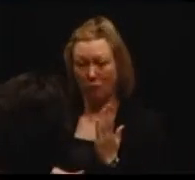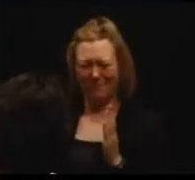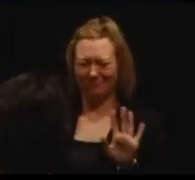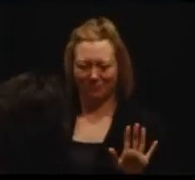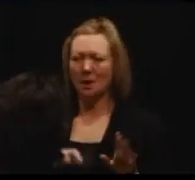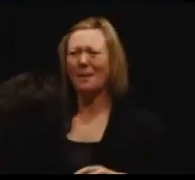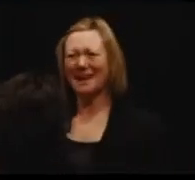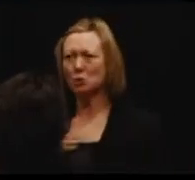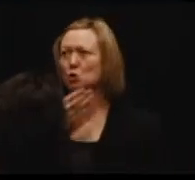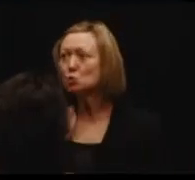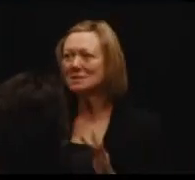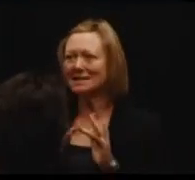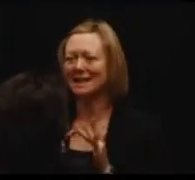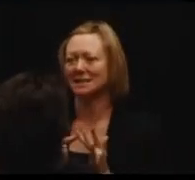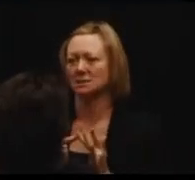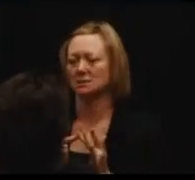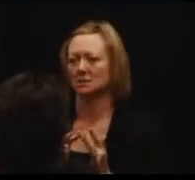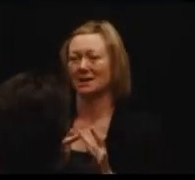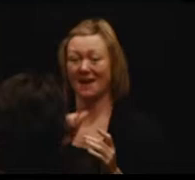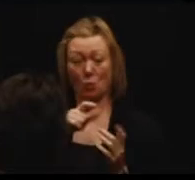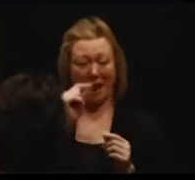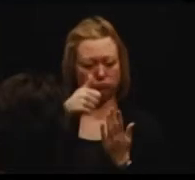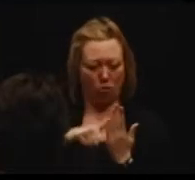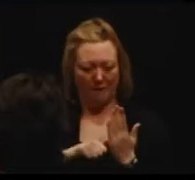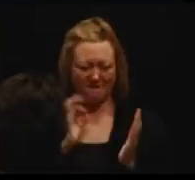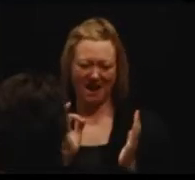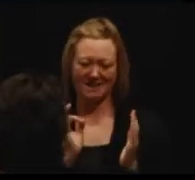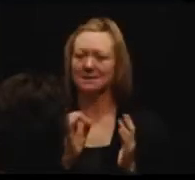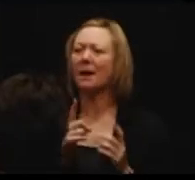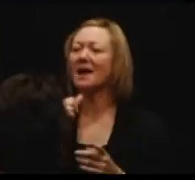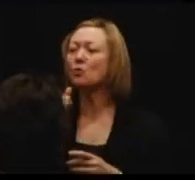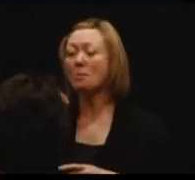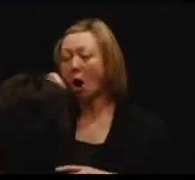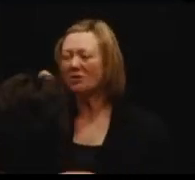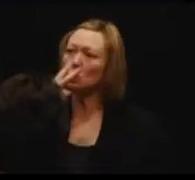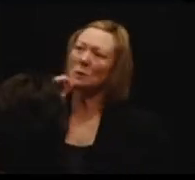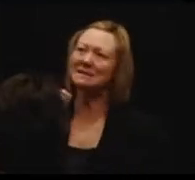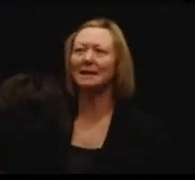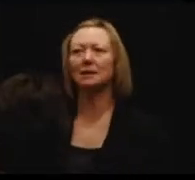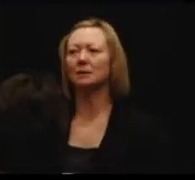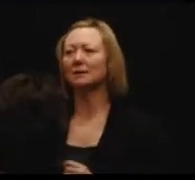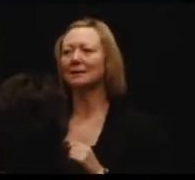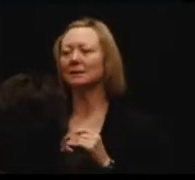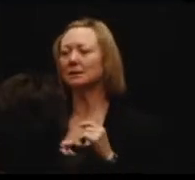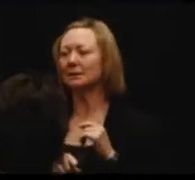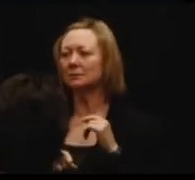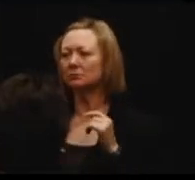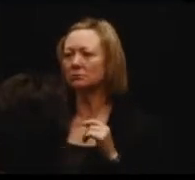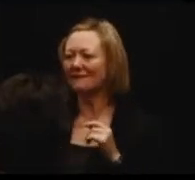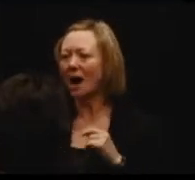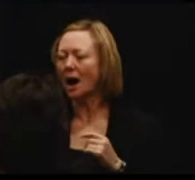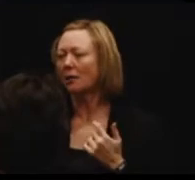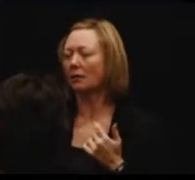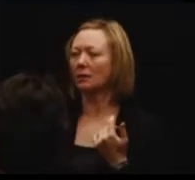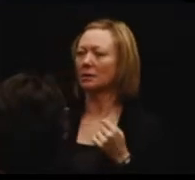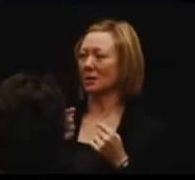20-year-old Maori in Timaru or somewhere and you know how to use WordPress or Tumblr, and you've got an entrepreneurial streak and you're a great salesperson,